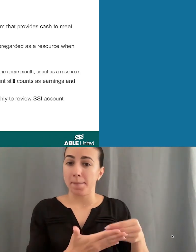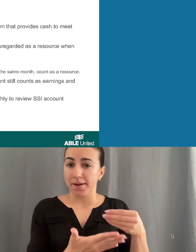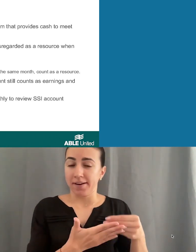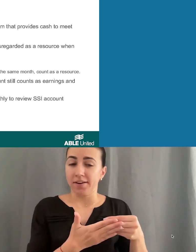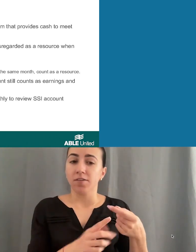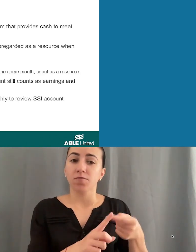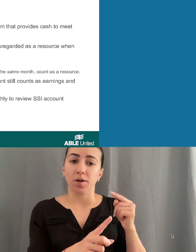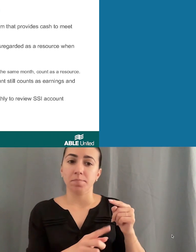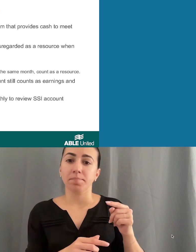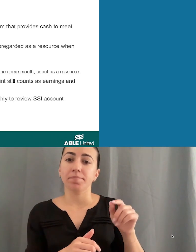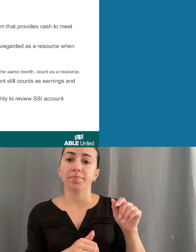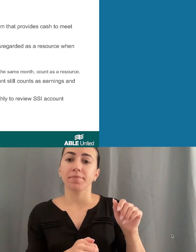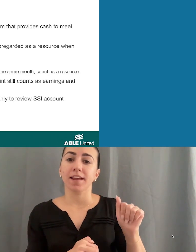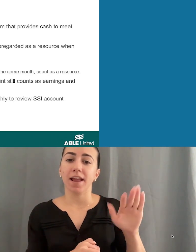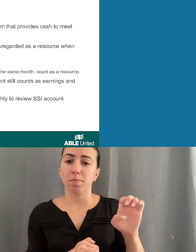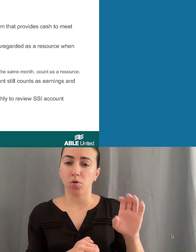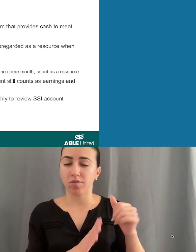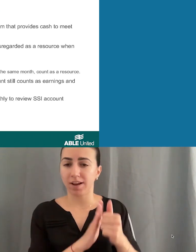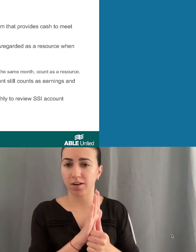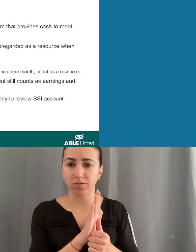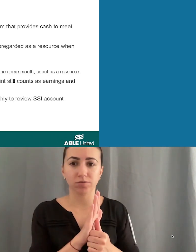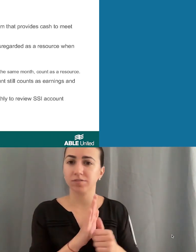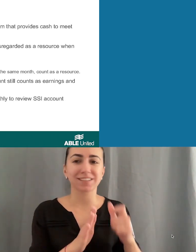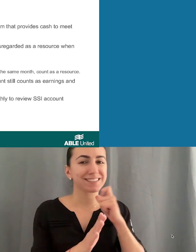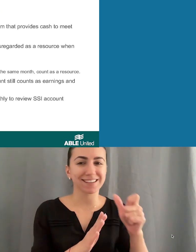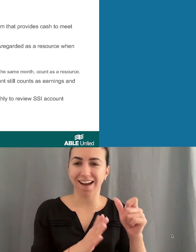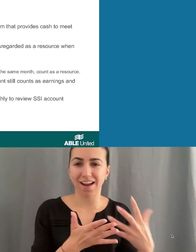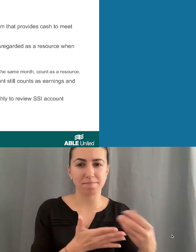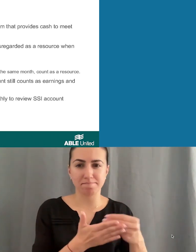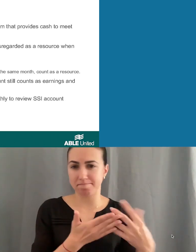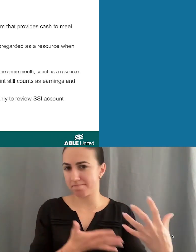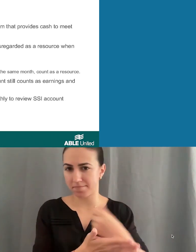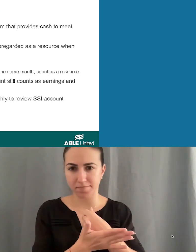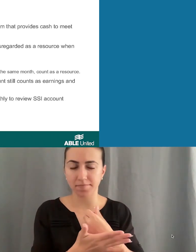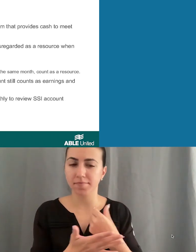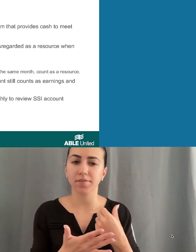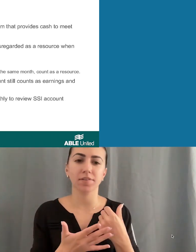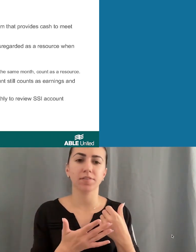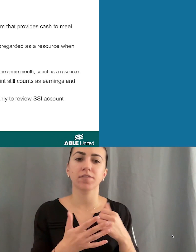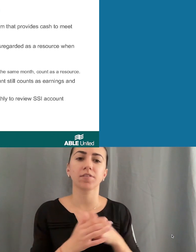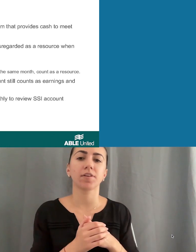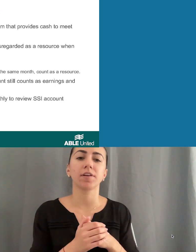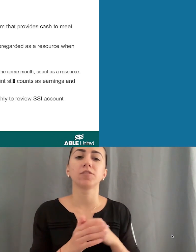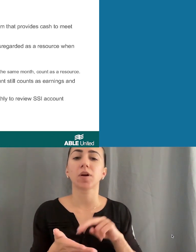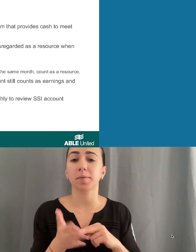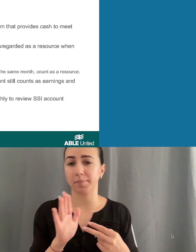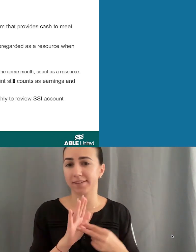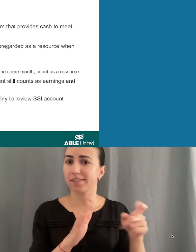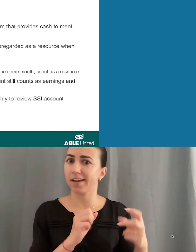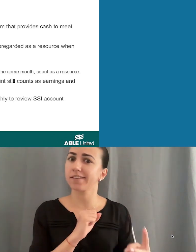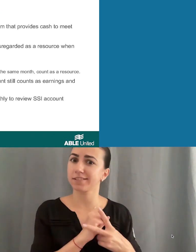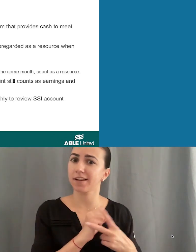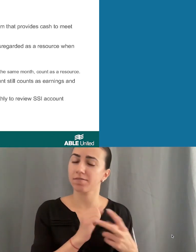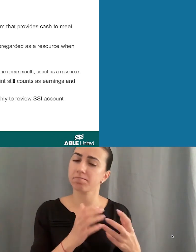taken out of the ABLE account or put into the ABLE account don't count as income or resource for that individual. So it allows them to save more